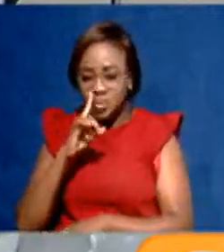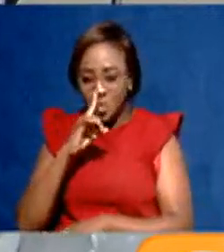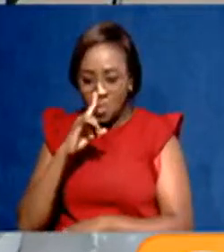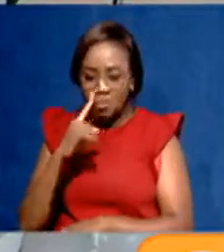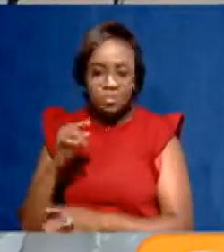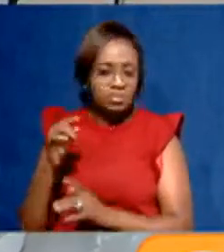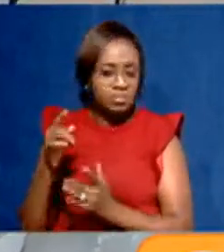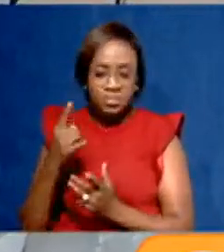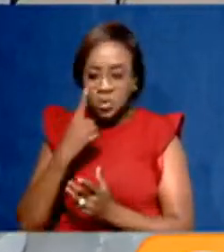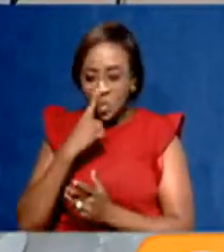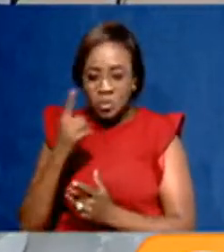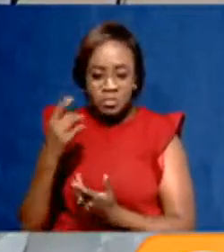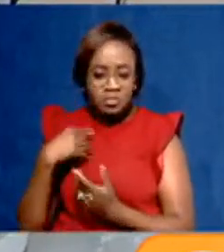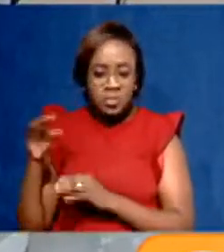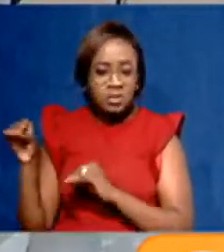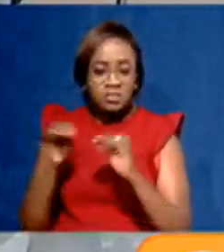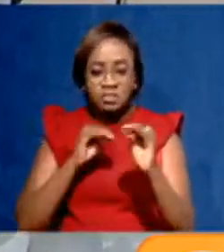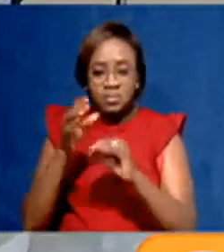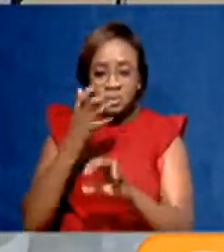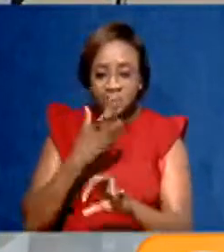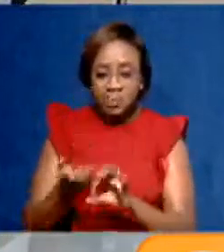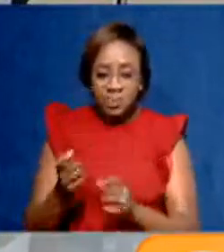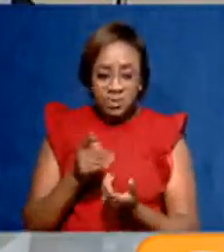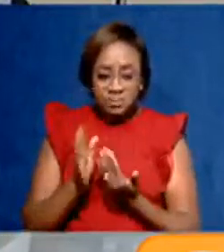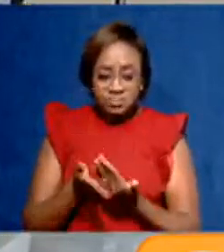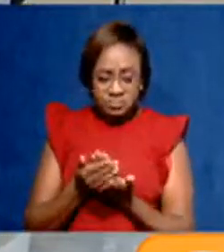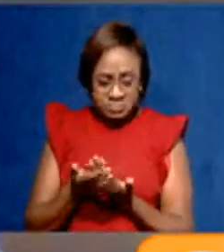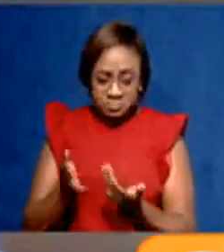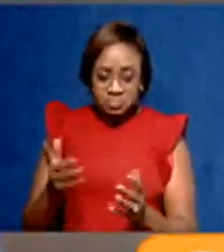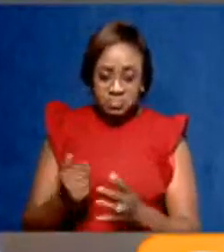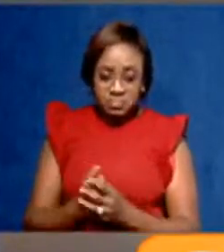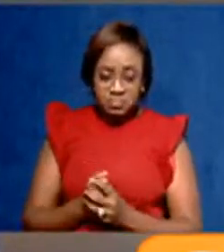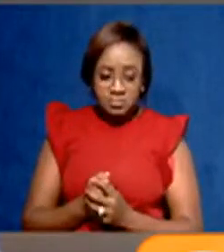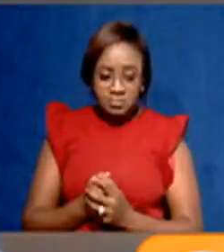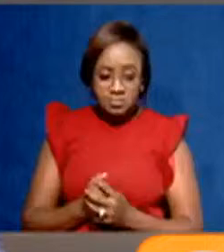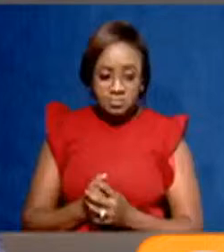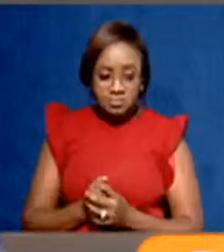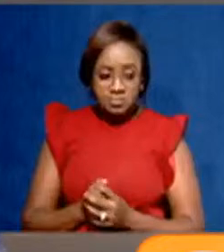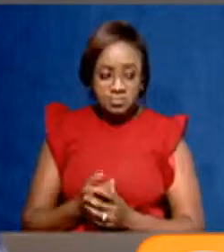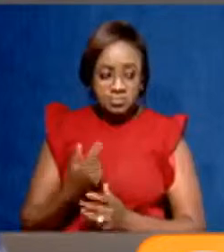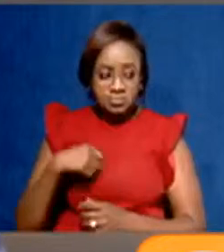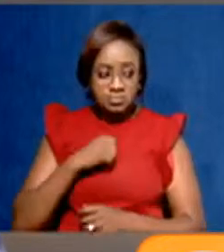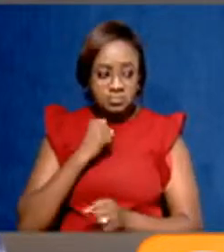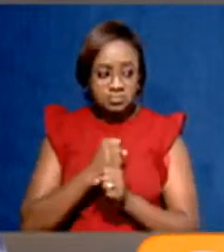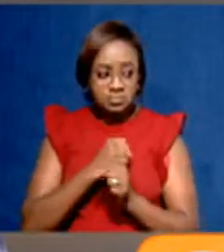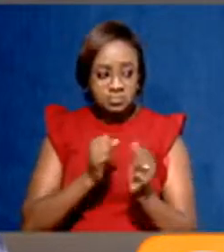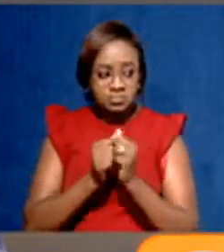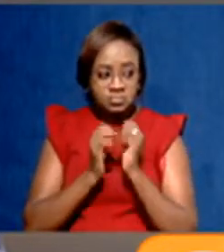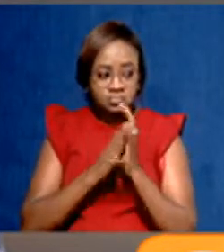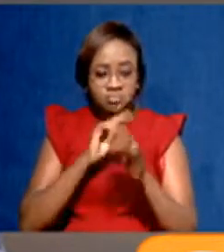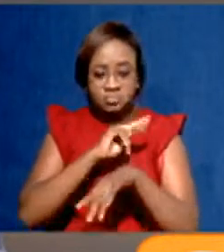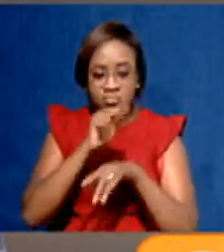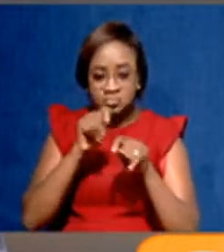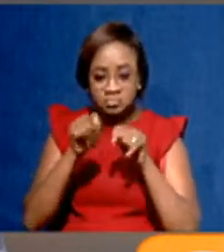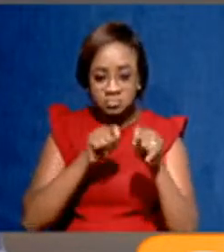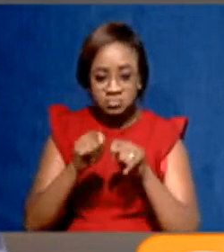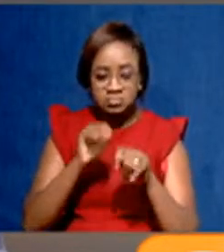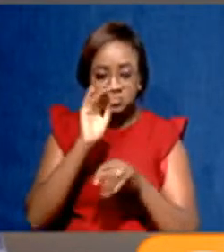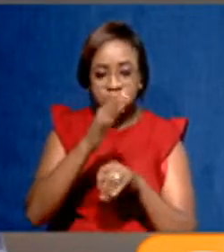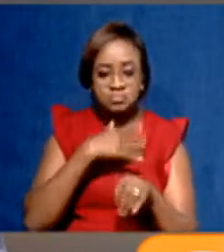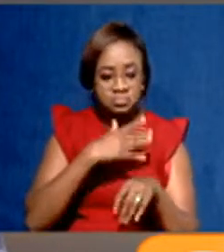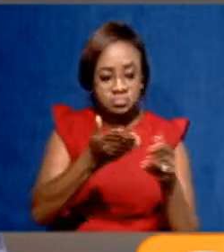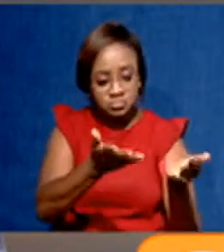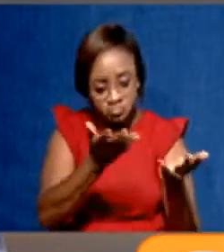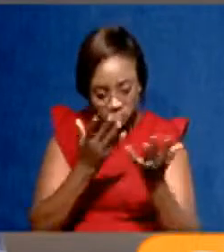confined to their homes. What happens to them? We mobilize provincial administration to come and bring them to us.